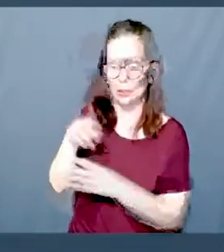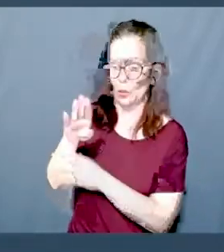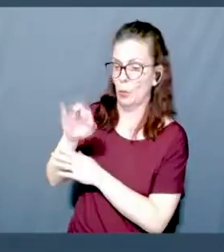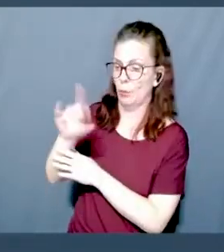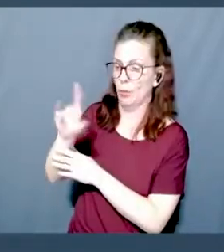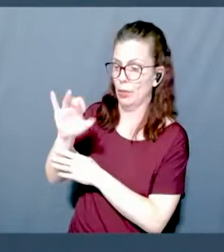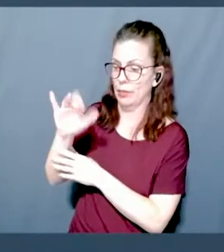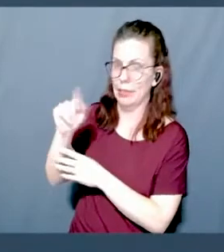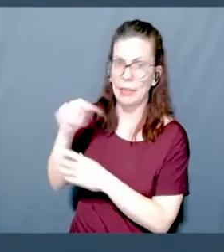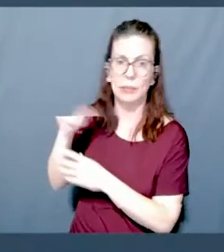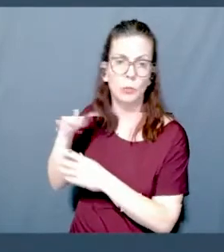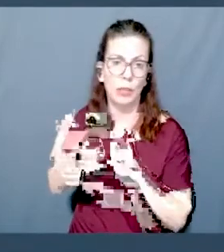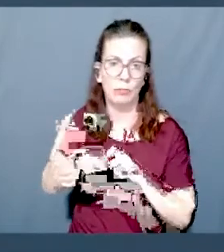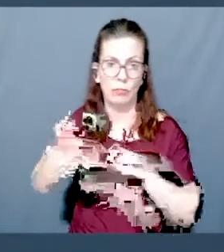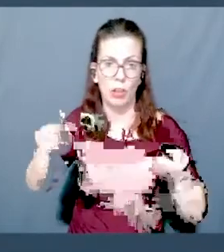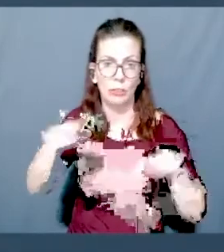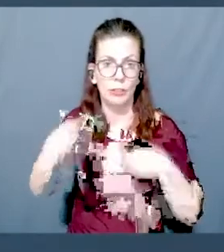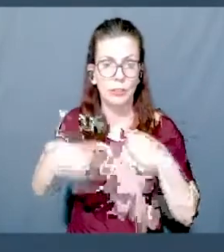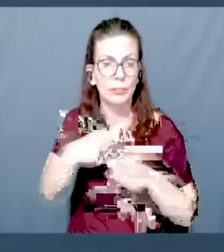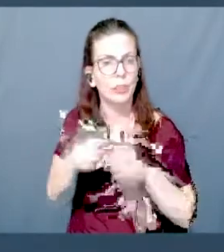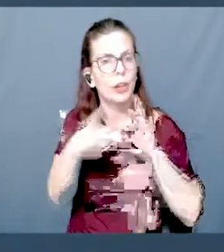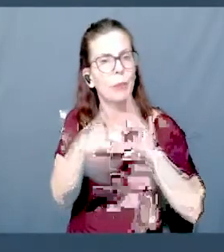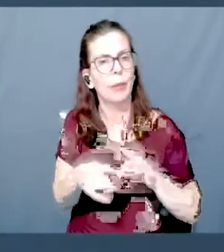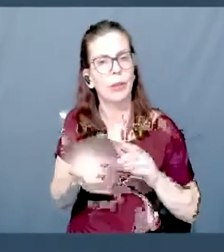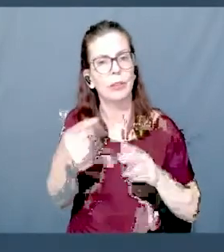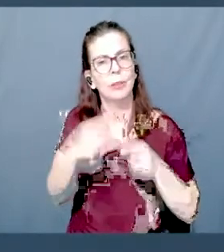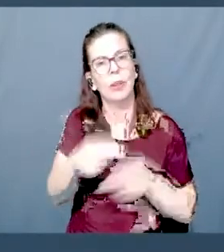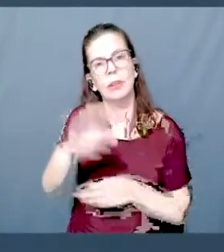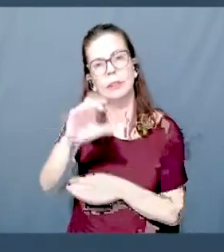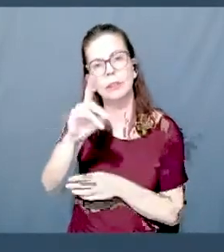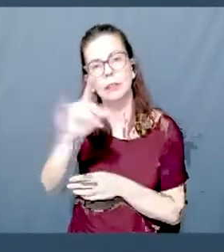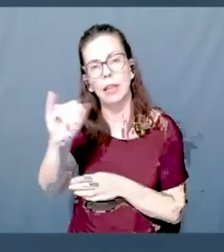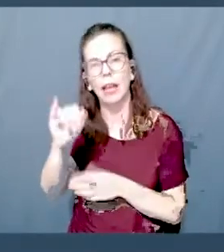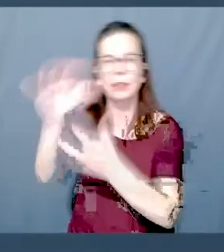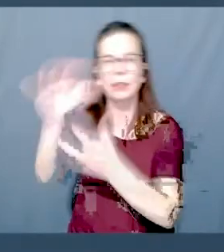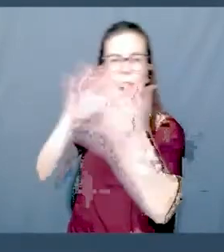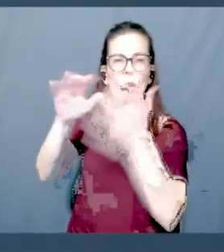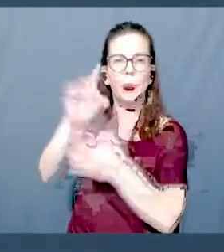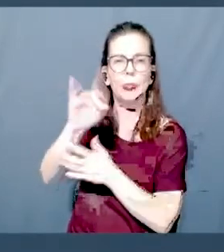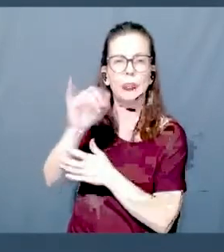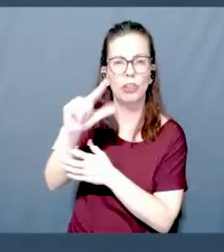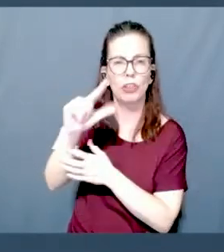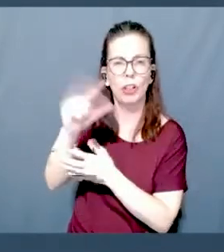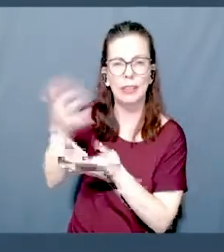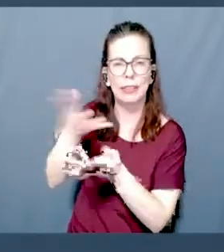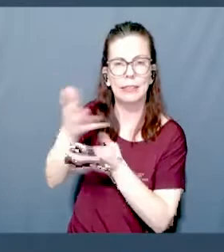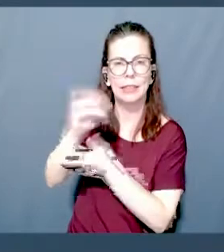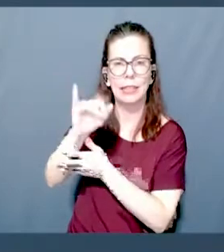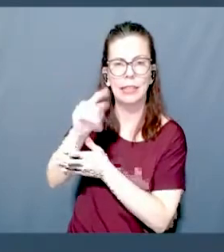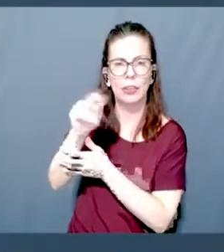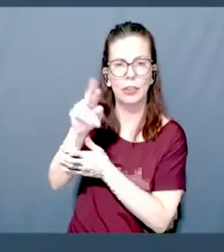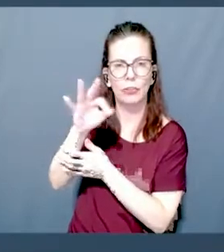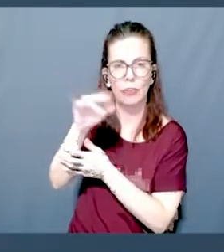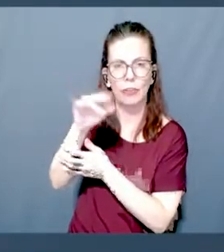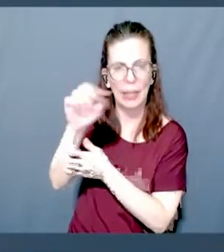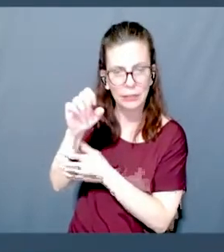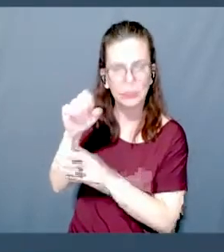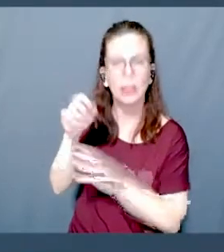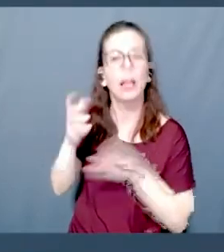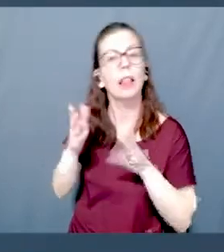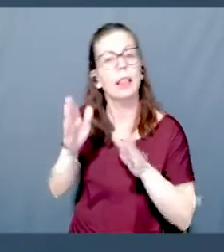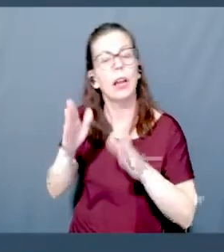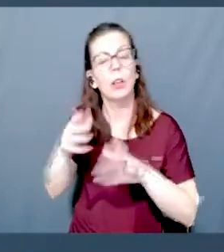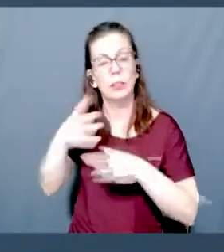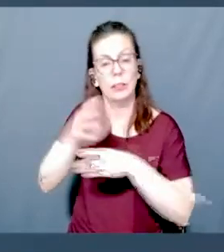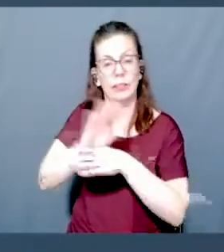this year around something called CDI, or Cloud Digital Interface, which is allowing like uncompressed video to be moved